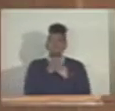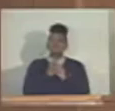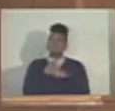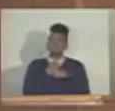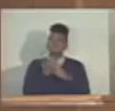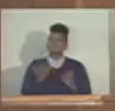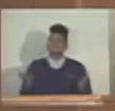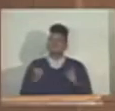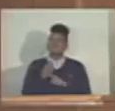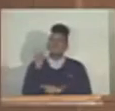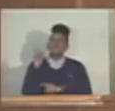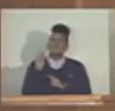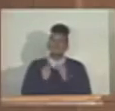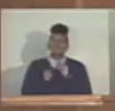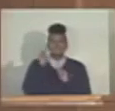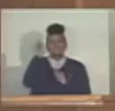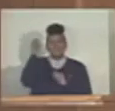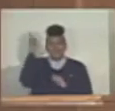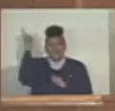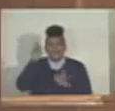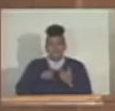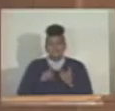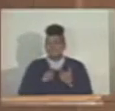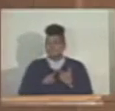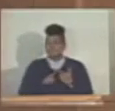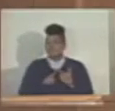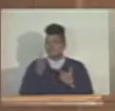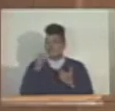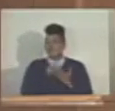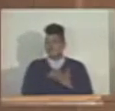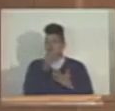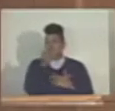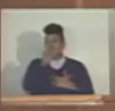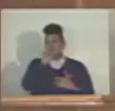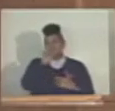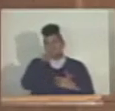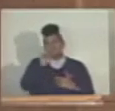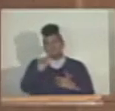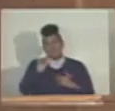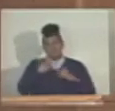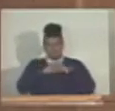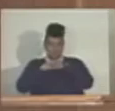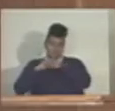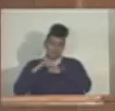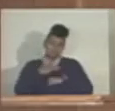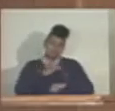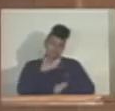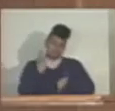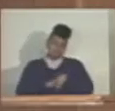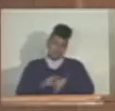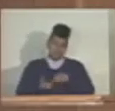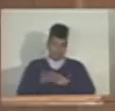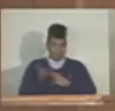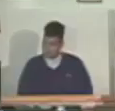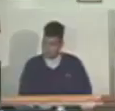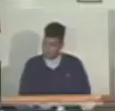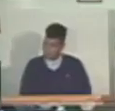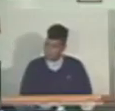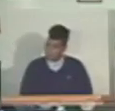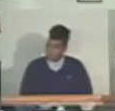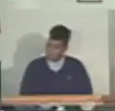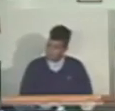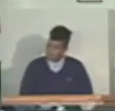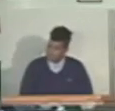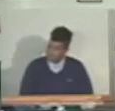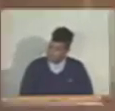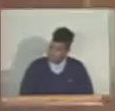from Trinidad, or we buy on the spot market, which is the normal course of operation. The energy minister